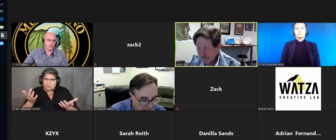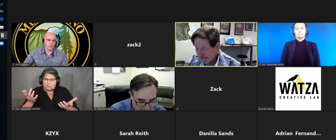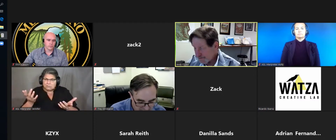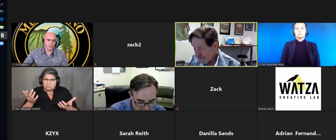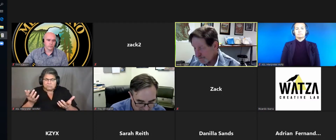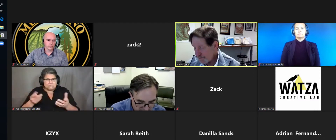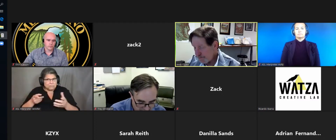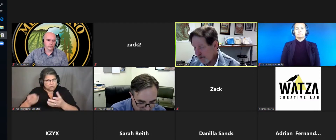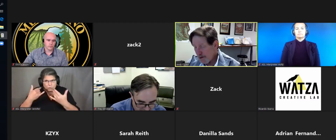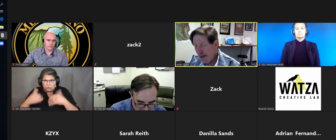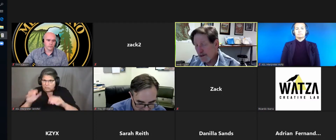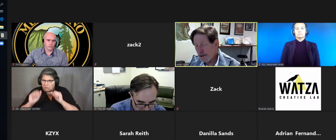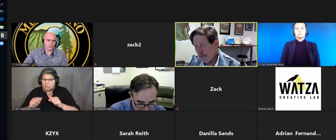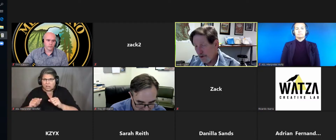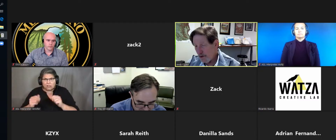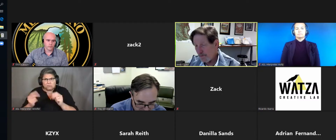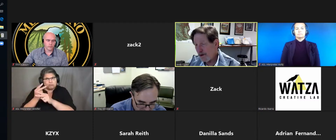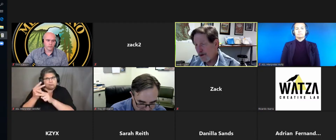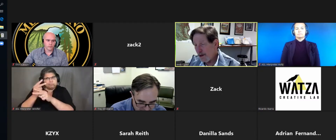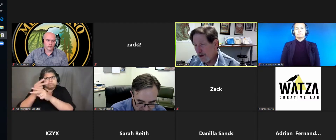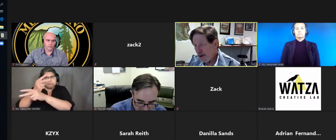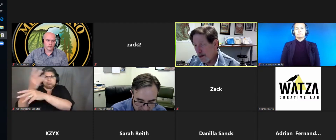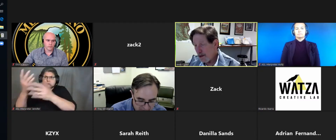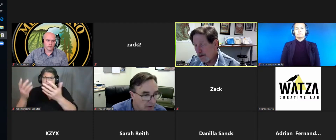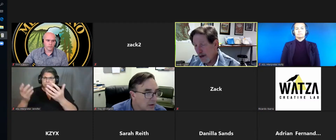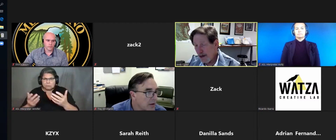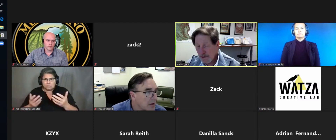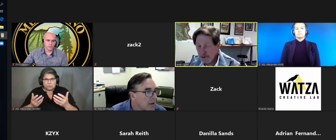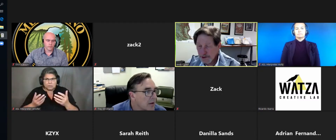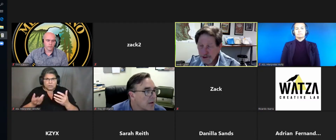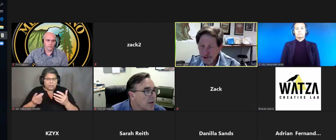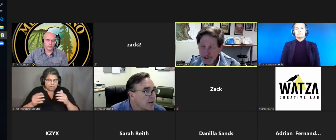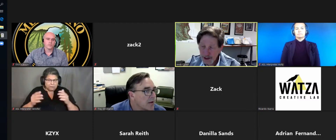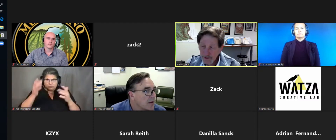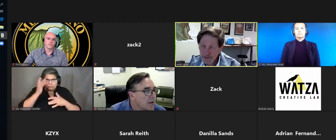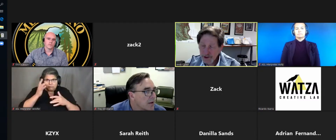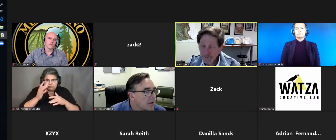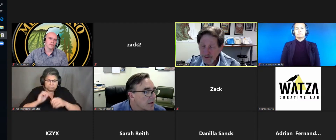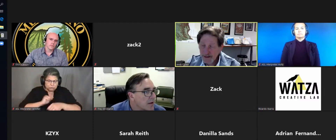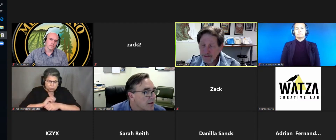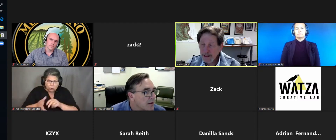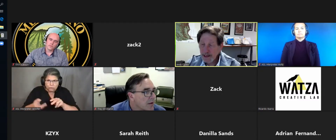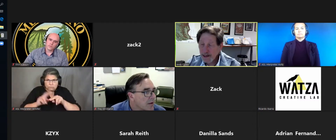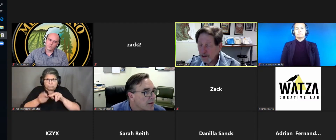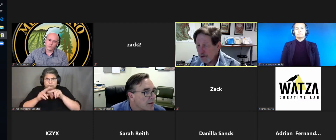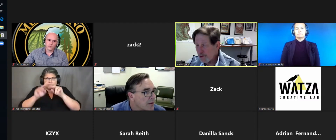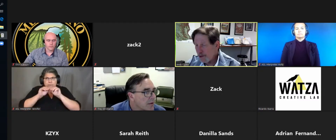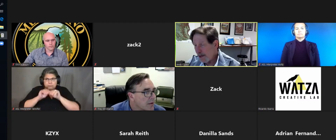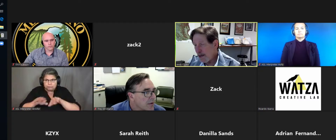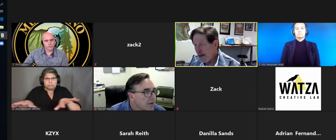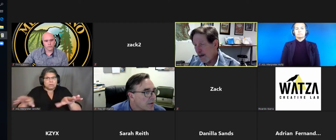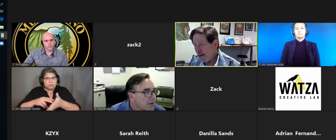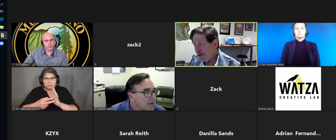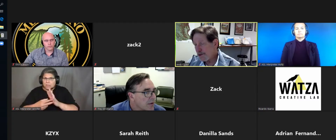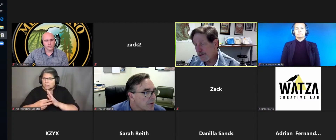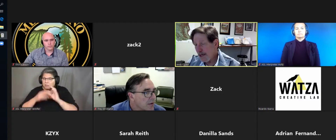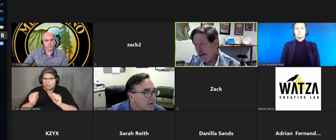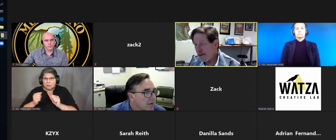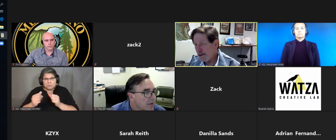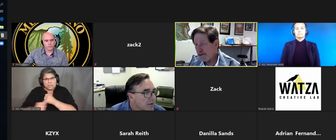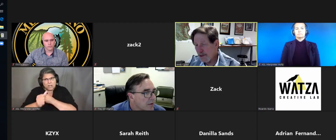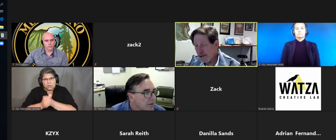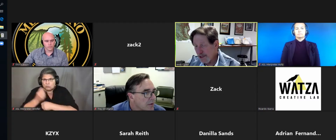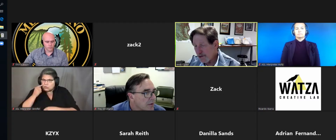pandemic that could involve grave illness to yourselves and your family and our community. And I want you to